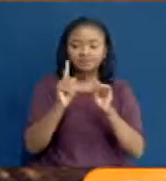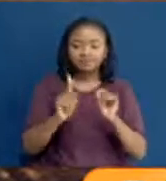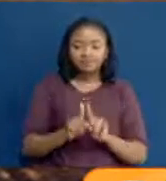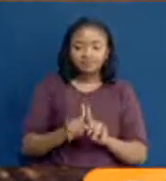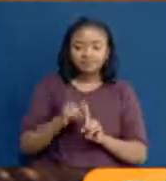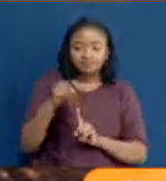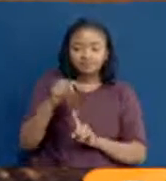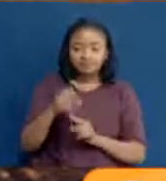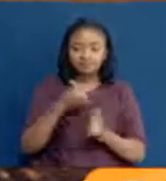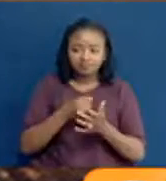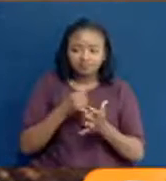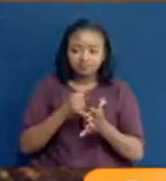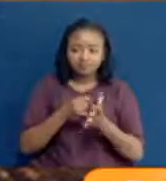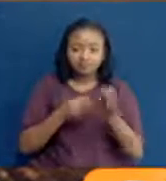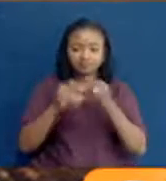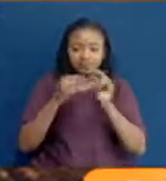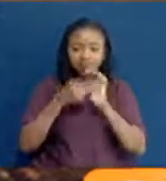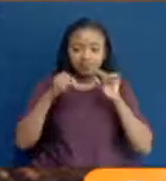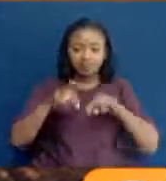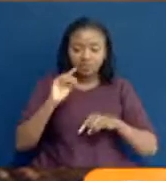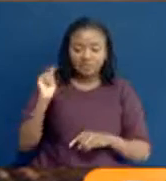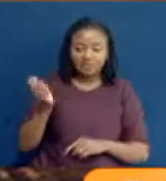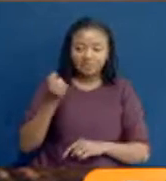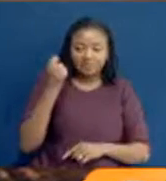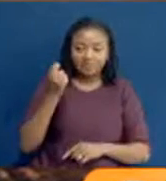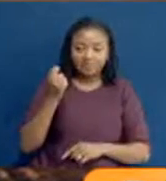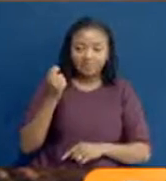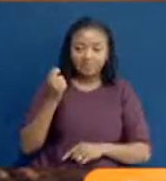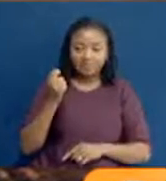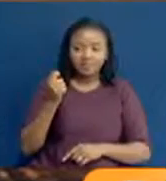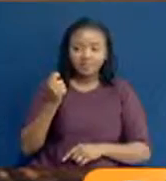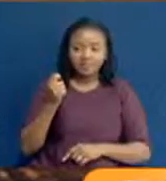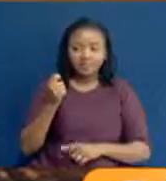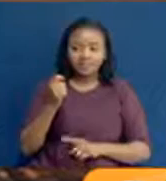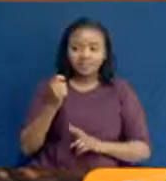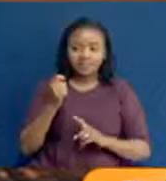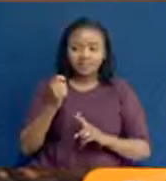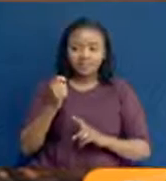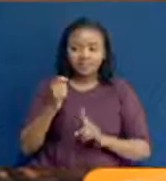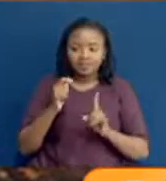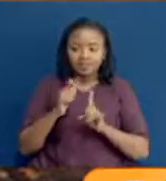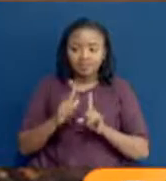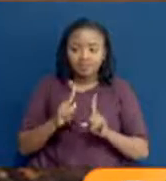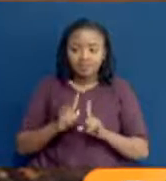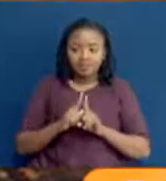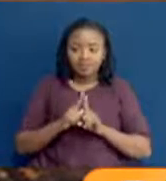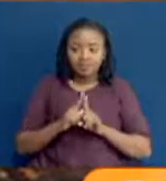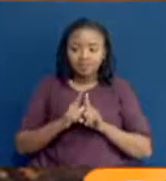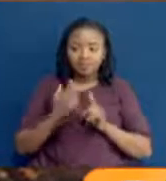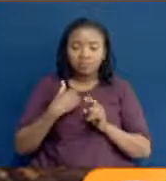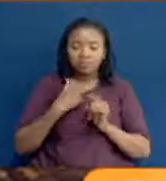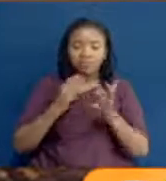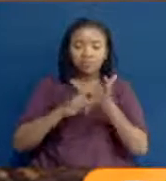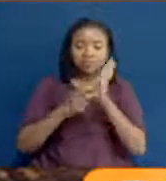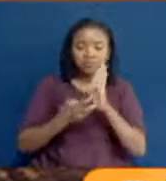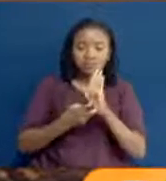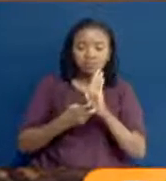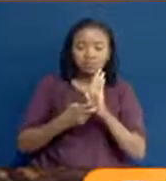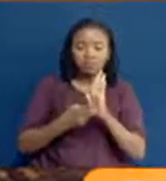project developer here in Kenya, like we're gonna hear from Chris soon, about projects